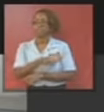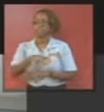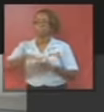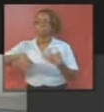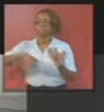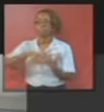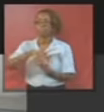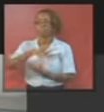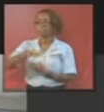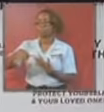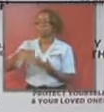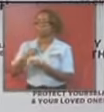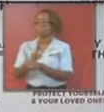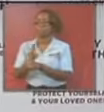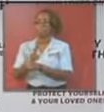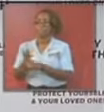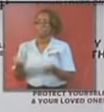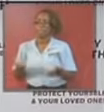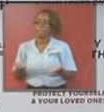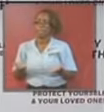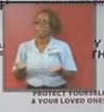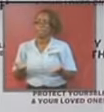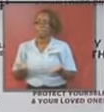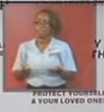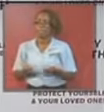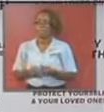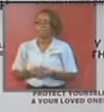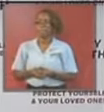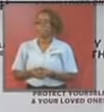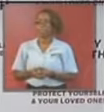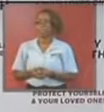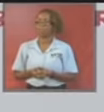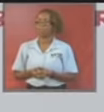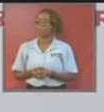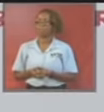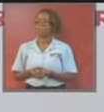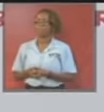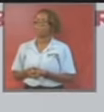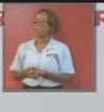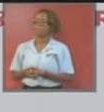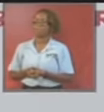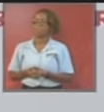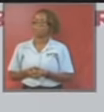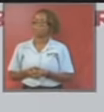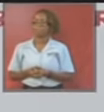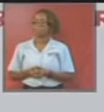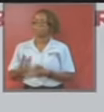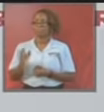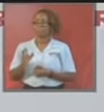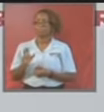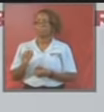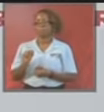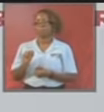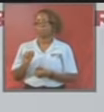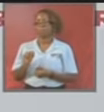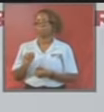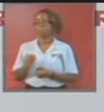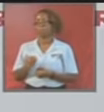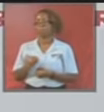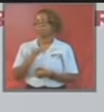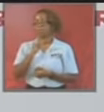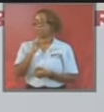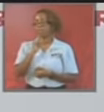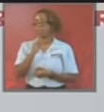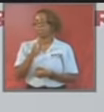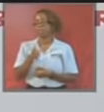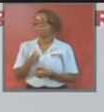COVAX? So the answer to your second question is no. So there won't be any compromise. So the COVAX facility is something that we have a